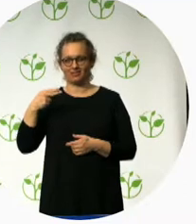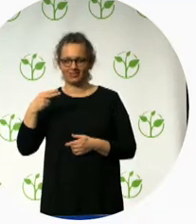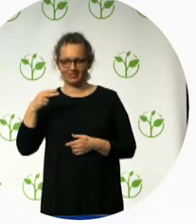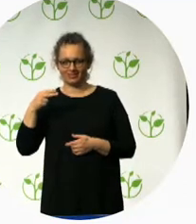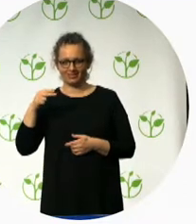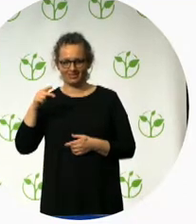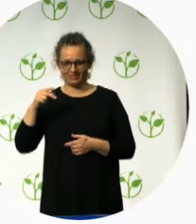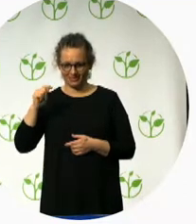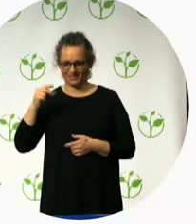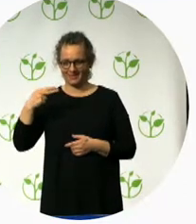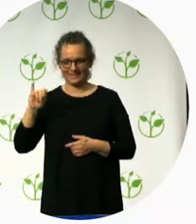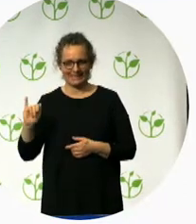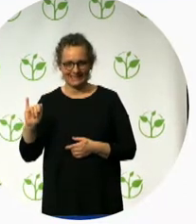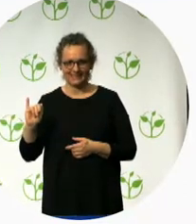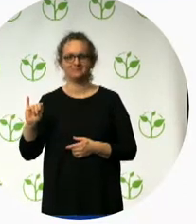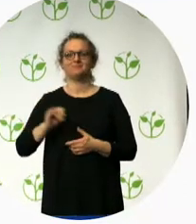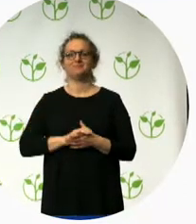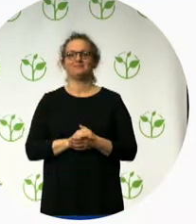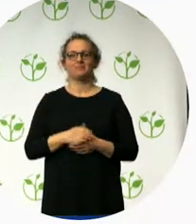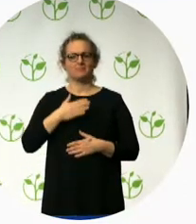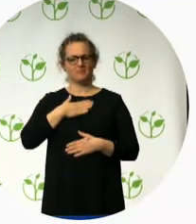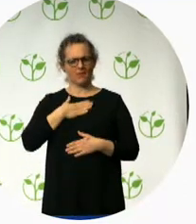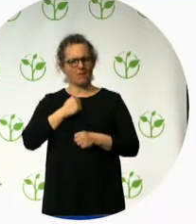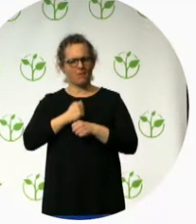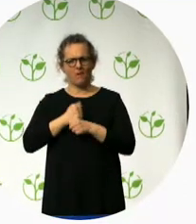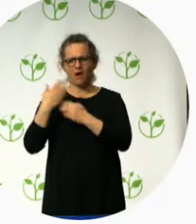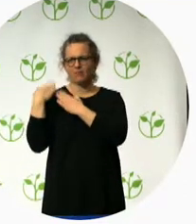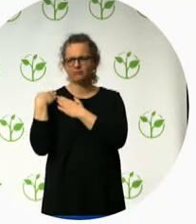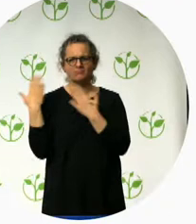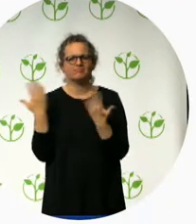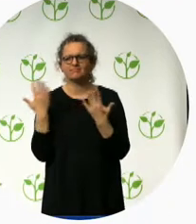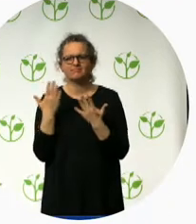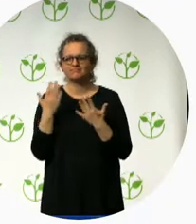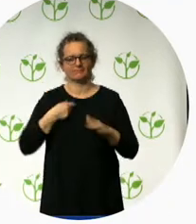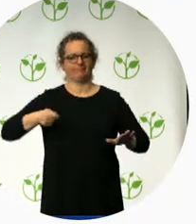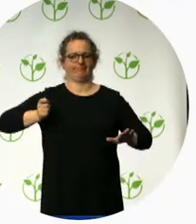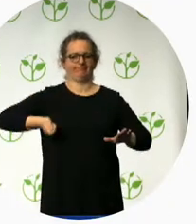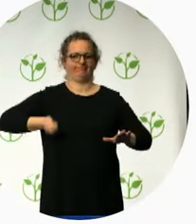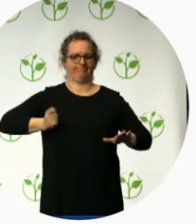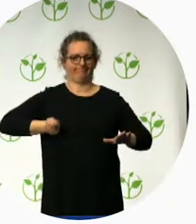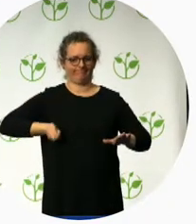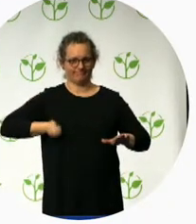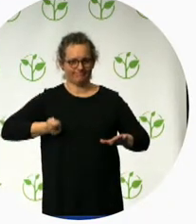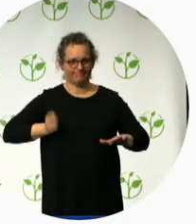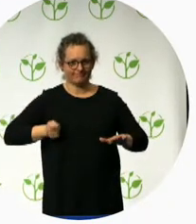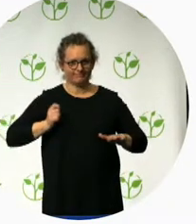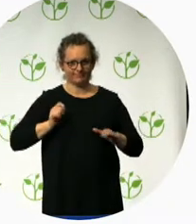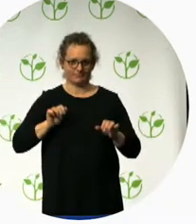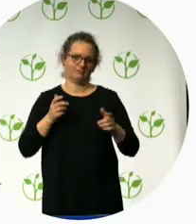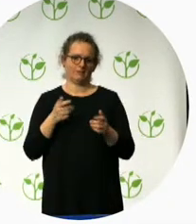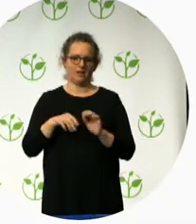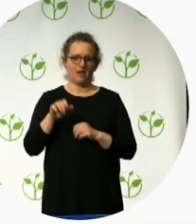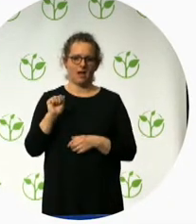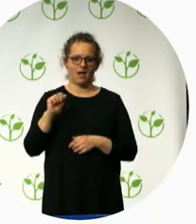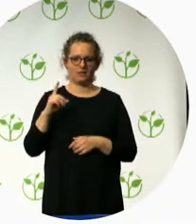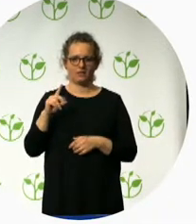speak about a project done by my late husband, Senarath Athanayake, for which an award